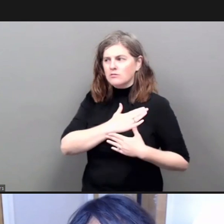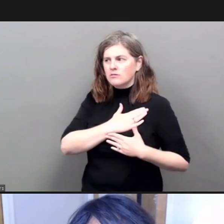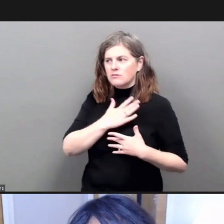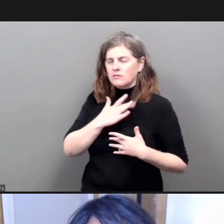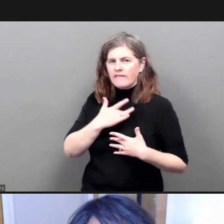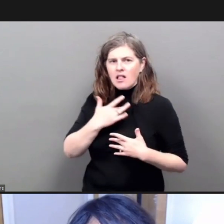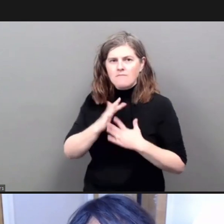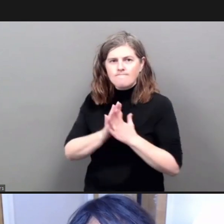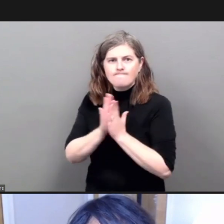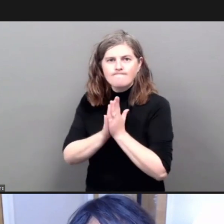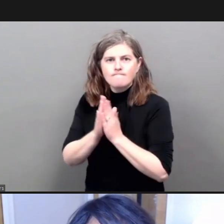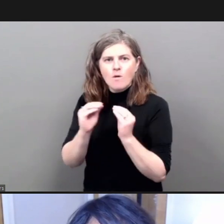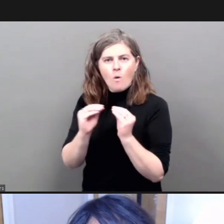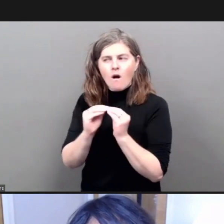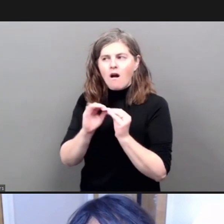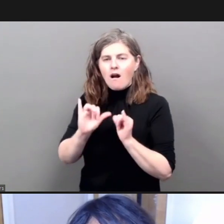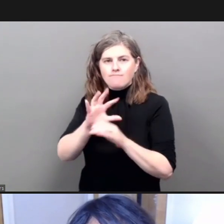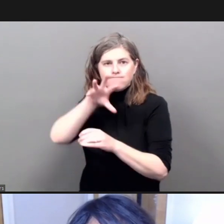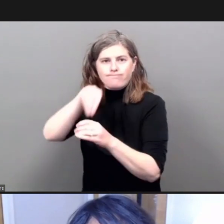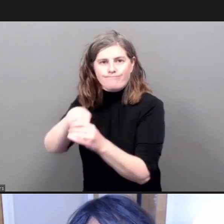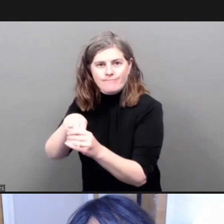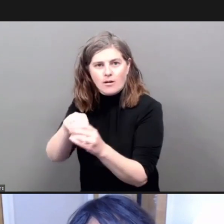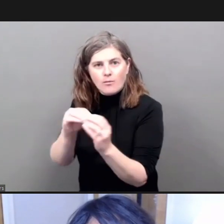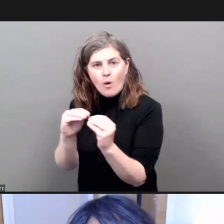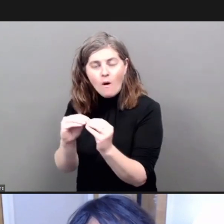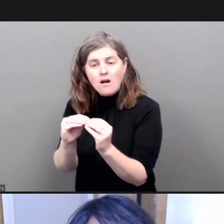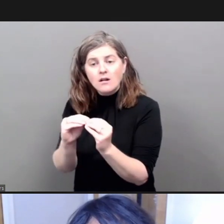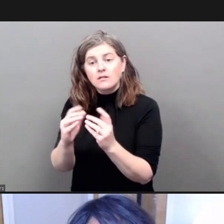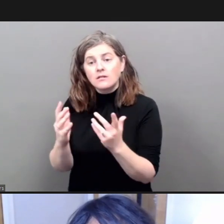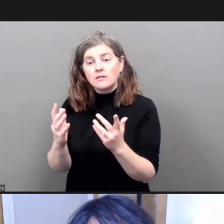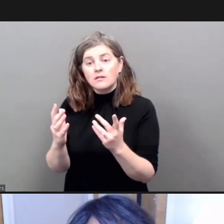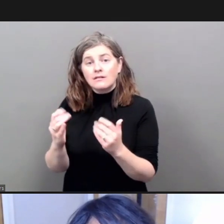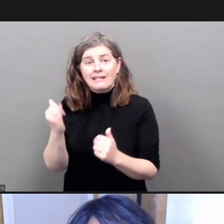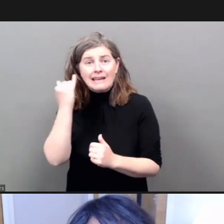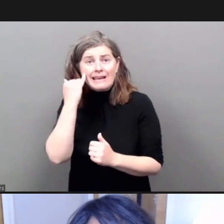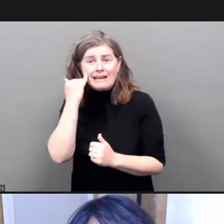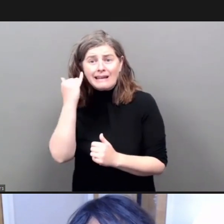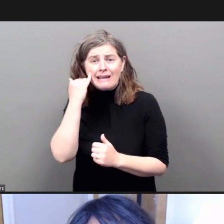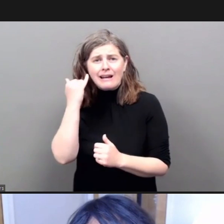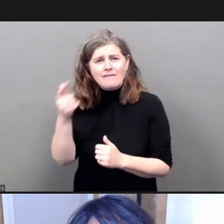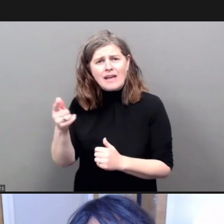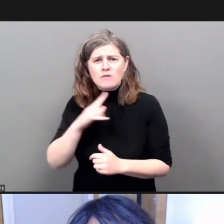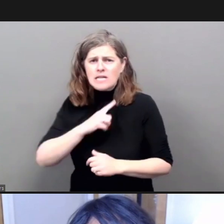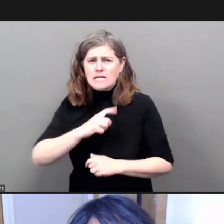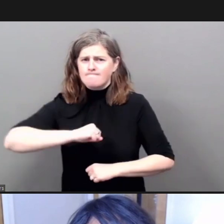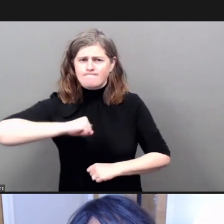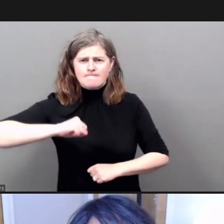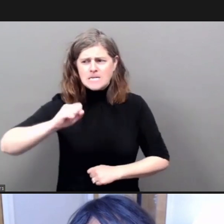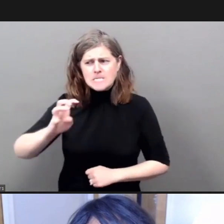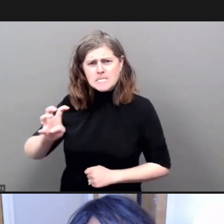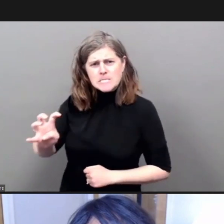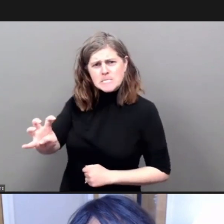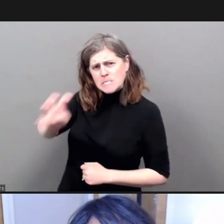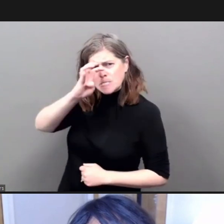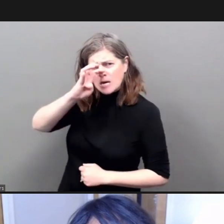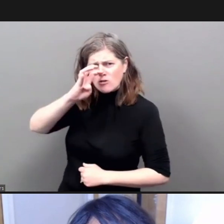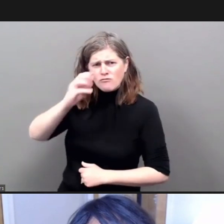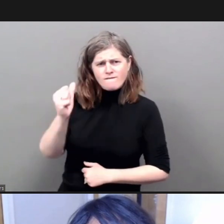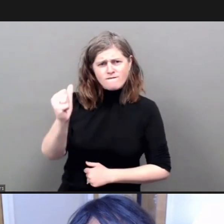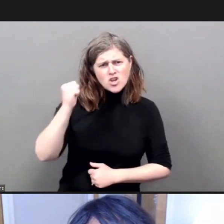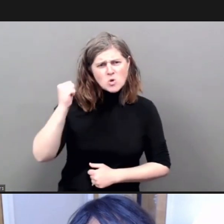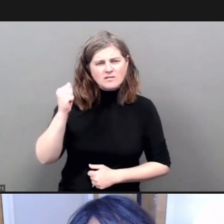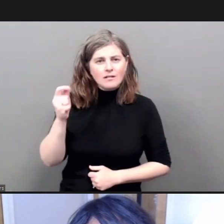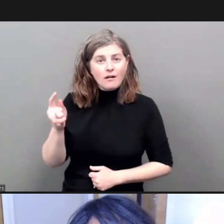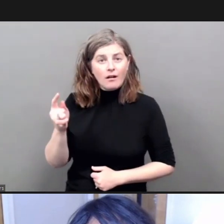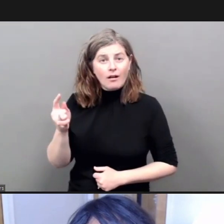people comes into play. Now, someone who's really rigidly opposed to the vaccine probably wouldn't be swayed by the chance